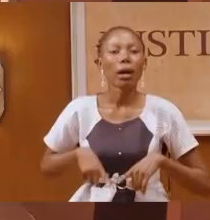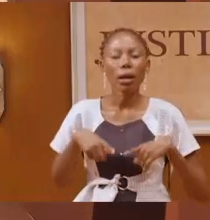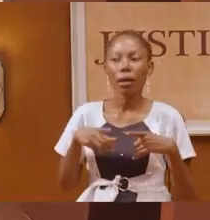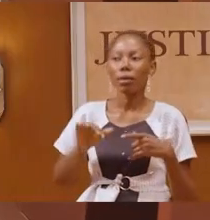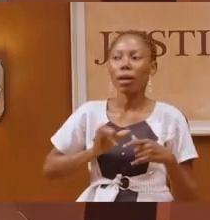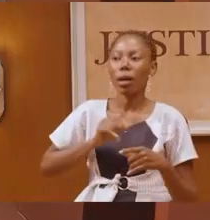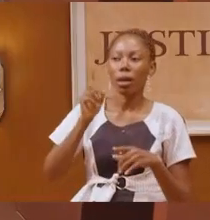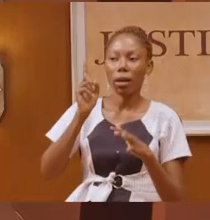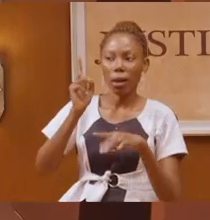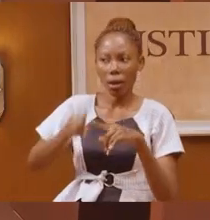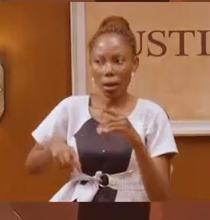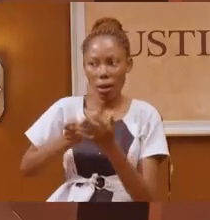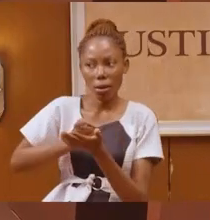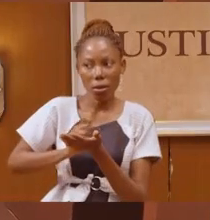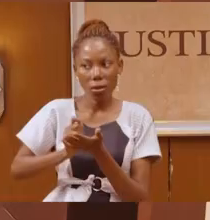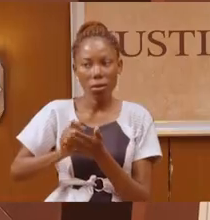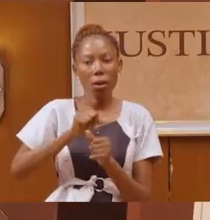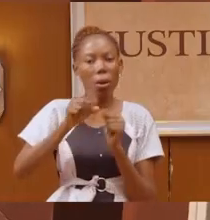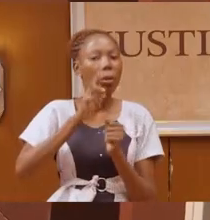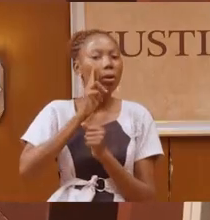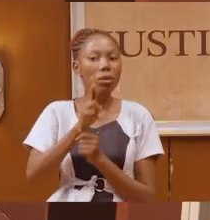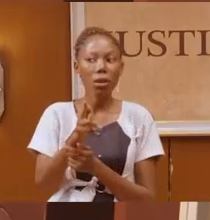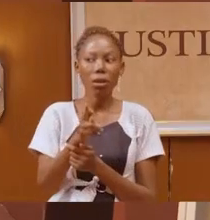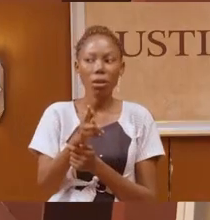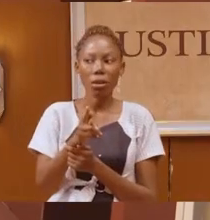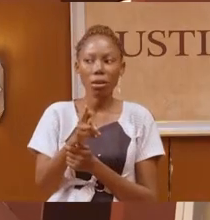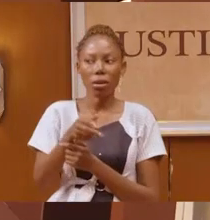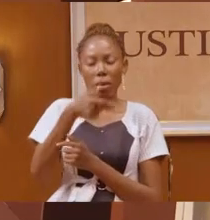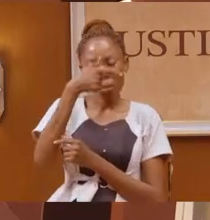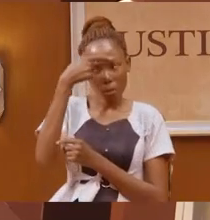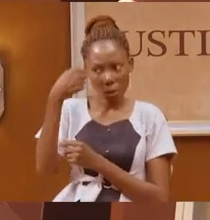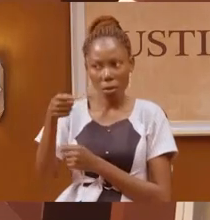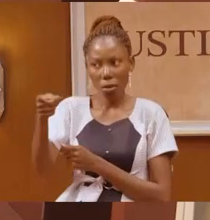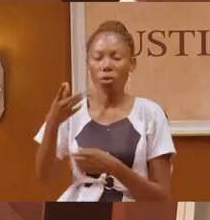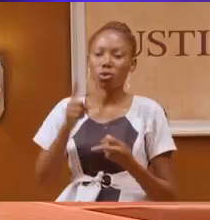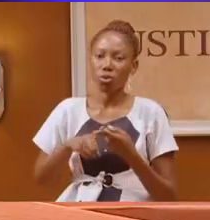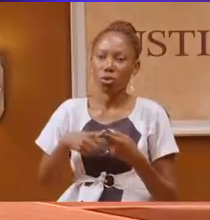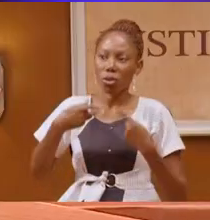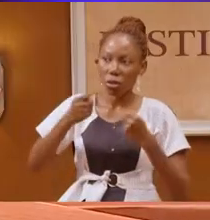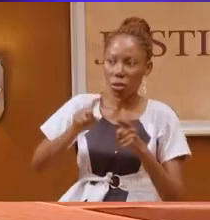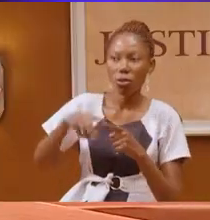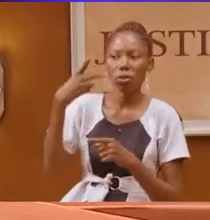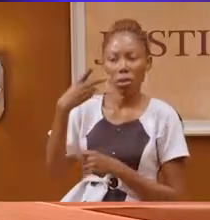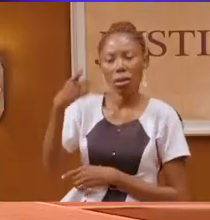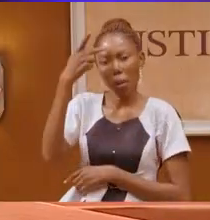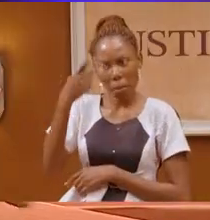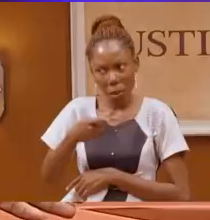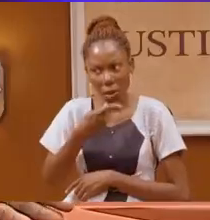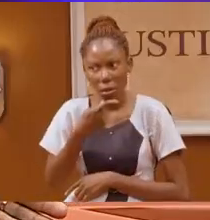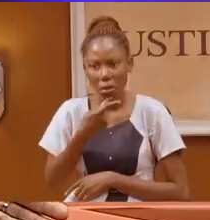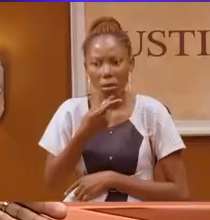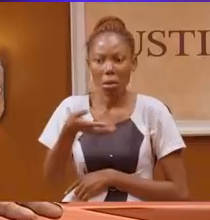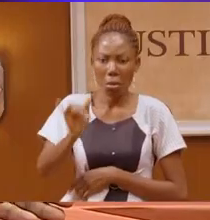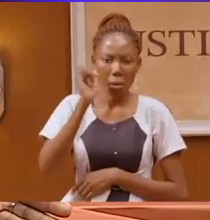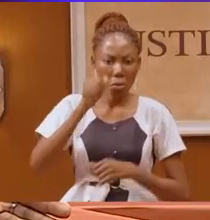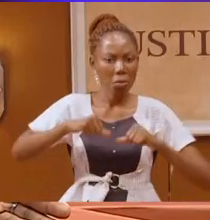I cannot write anything about her life. Several have made attempts to go to their place to go and see their parents. They denied